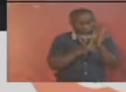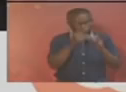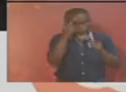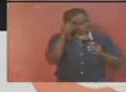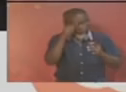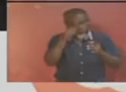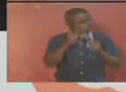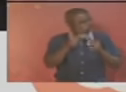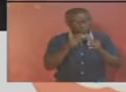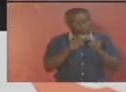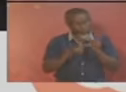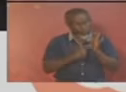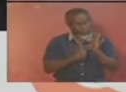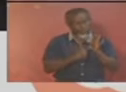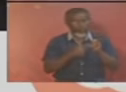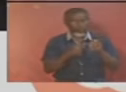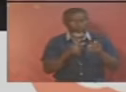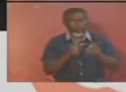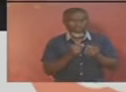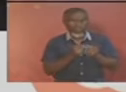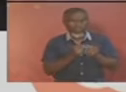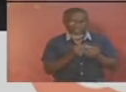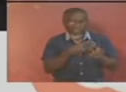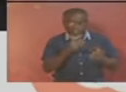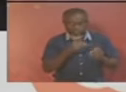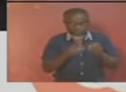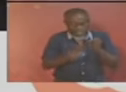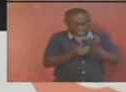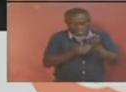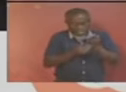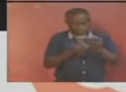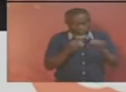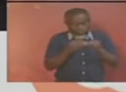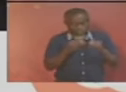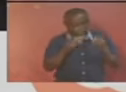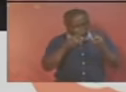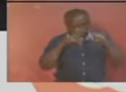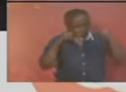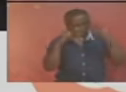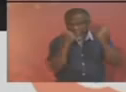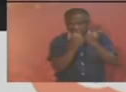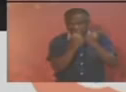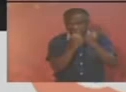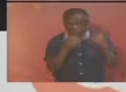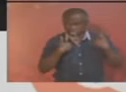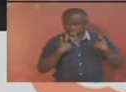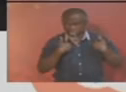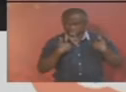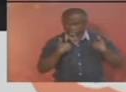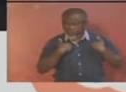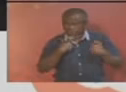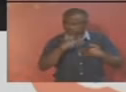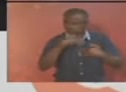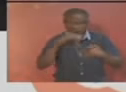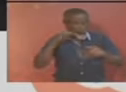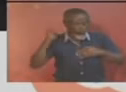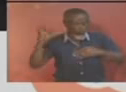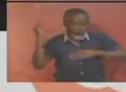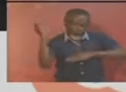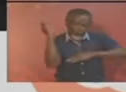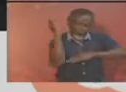our incident management team so that we can provide around-the-clock support for our member states in terms